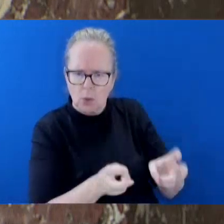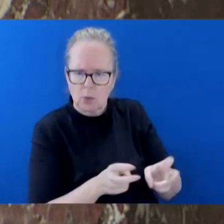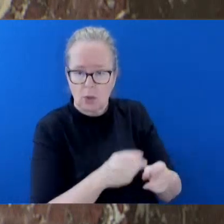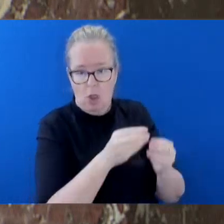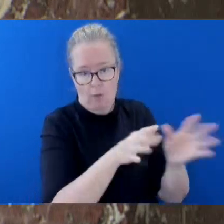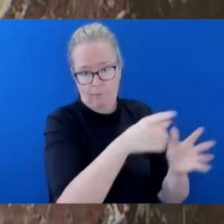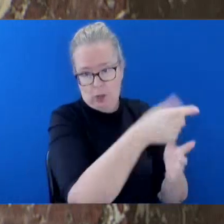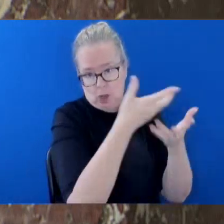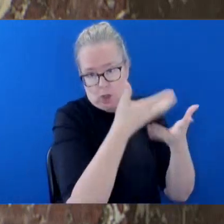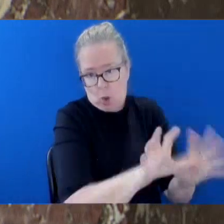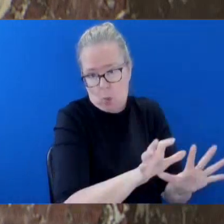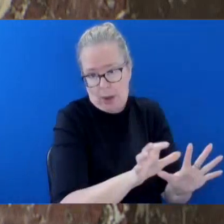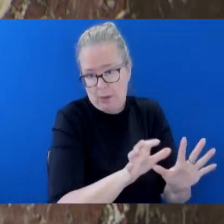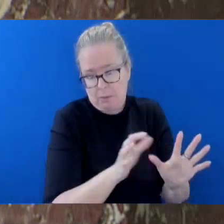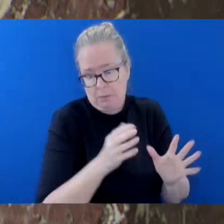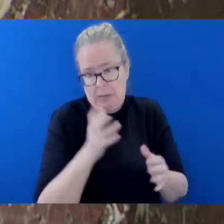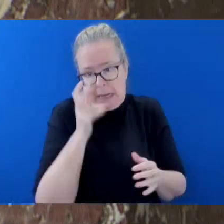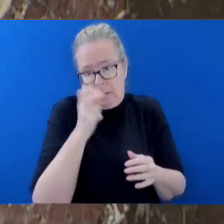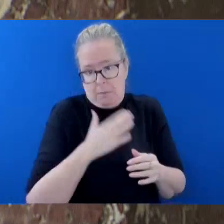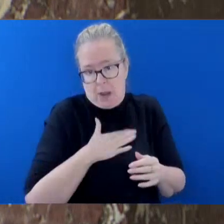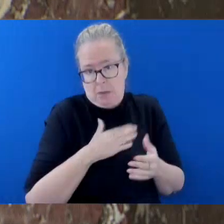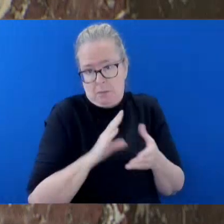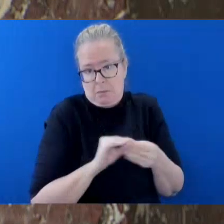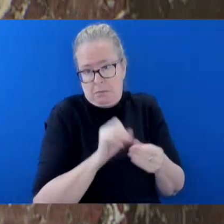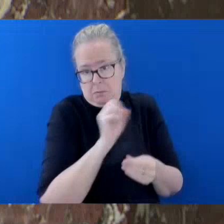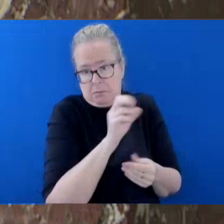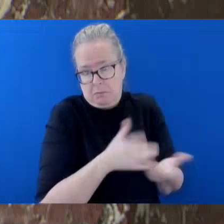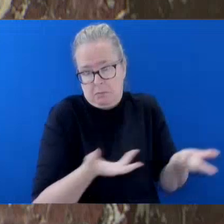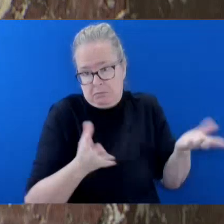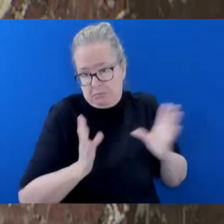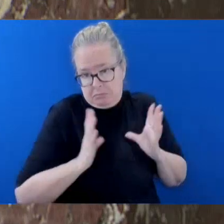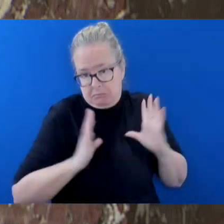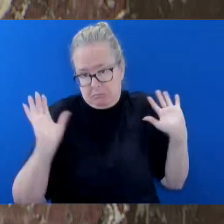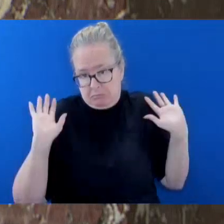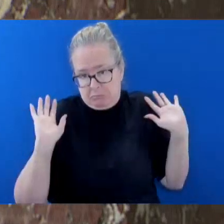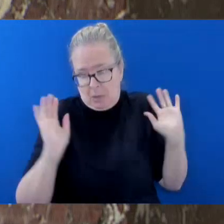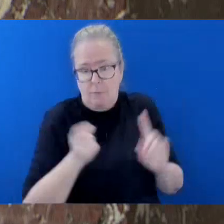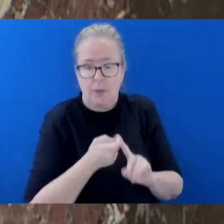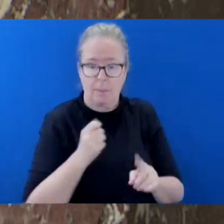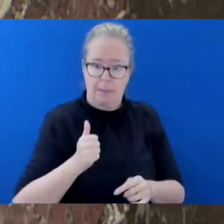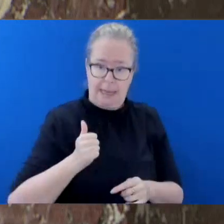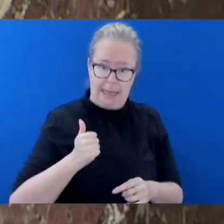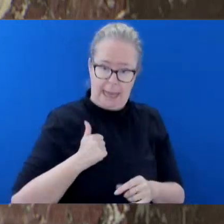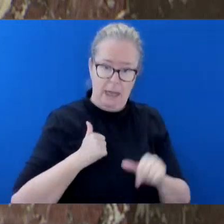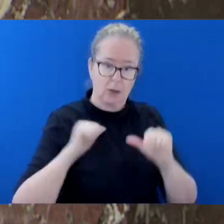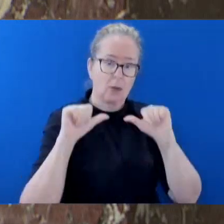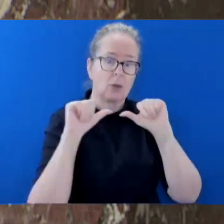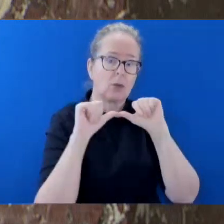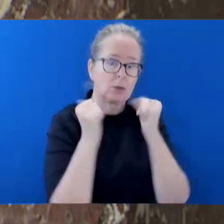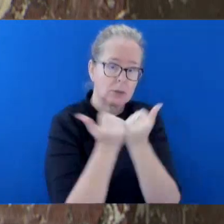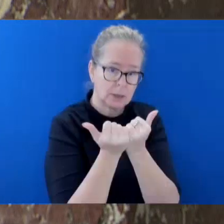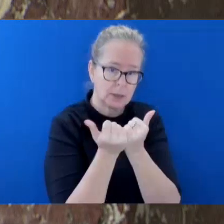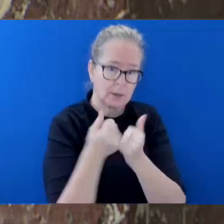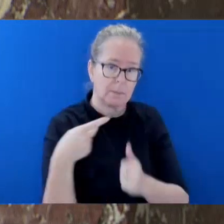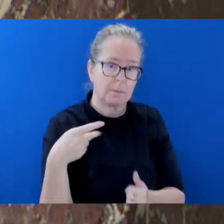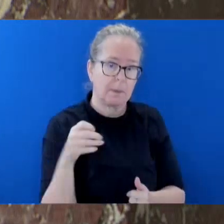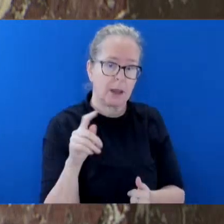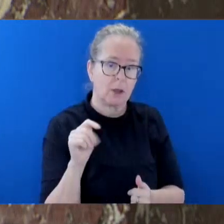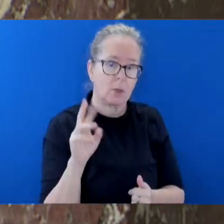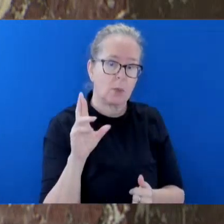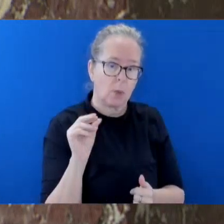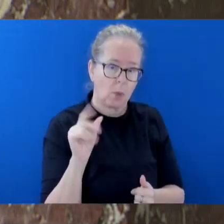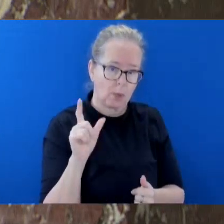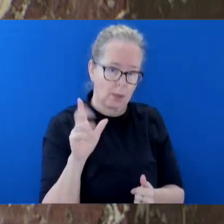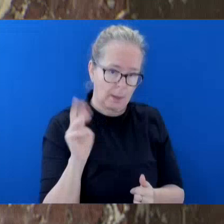this conversation. From the Canadian Association of Petroleum Producers, CAP and its members expresses appreciation for the dedicated efforts